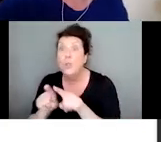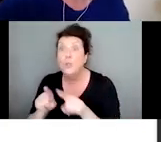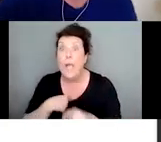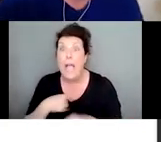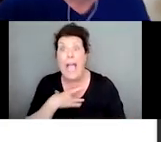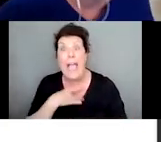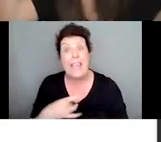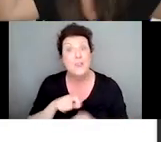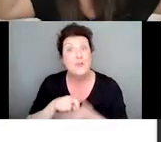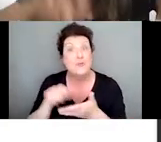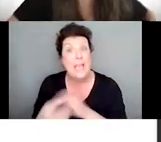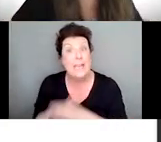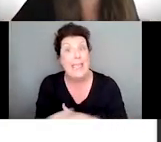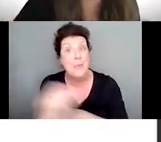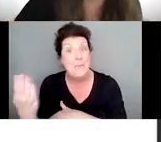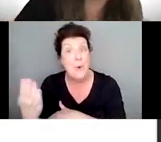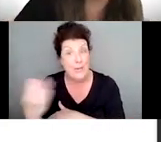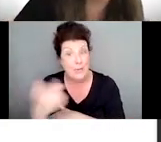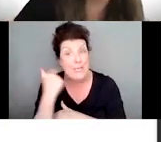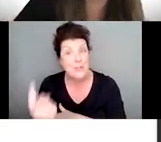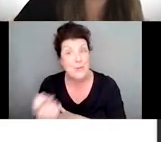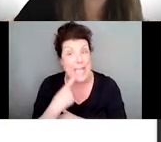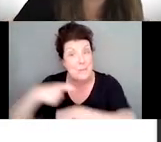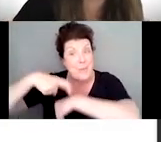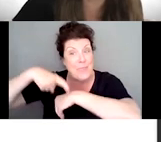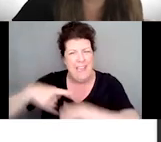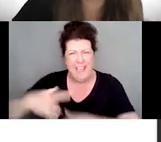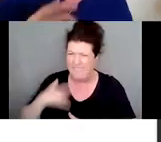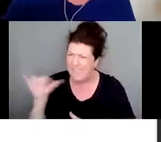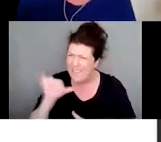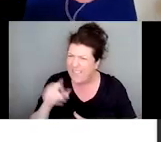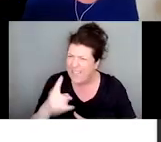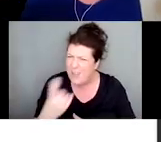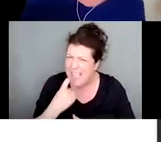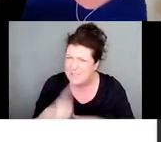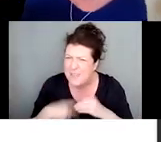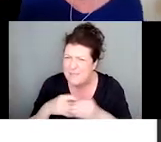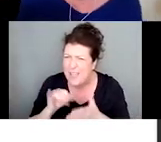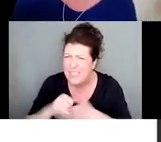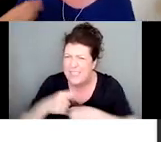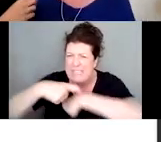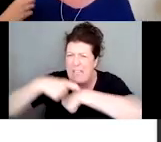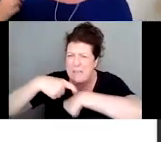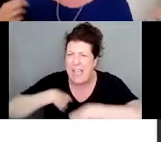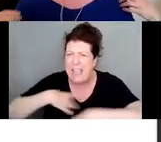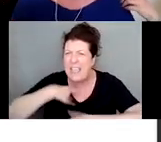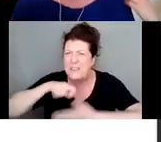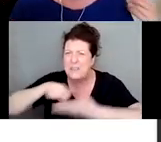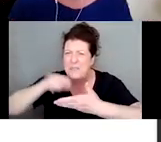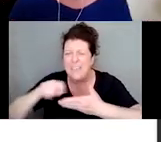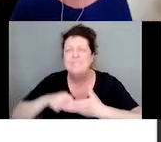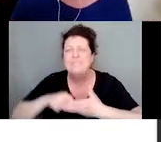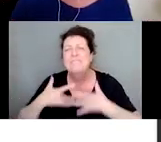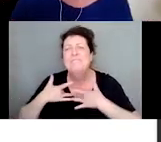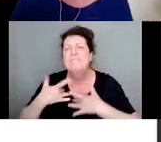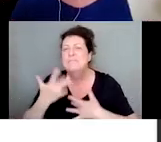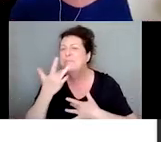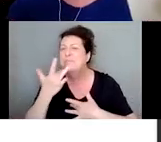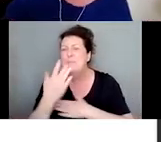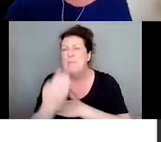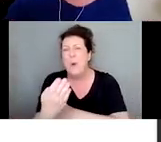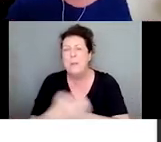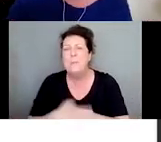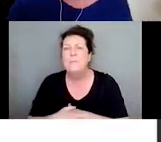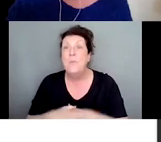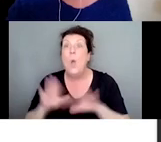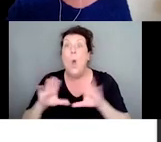morning. There we go. I love that. I feel like you asked a version of that. Yeah. I just want to